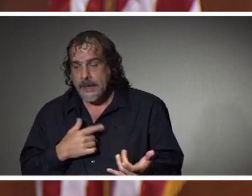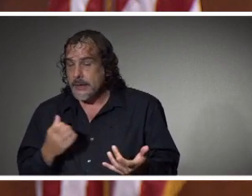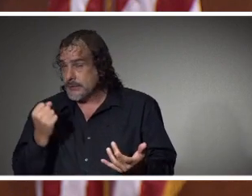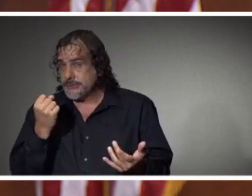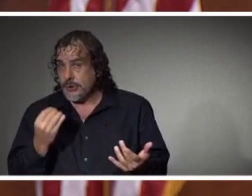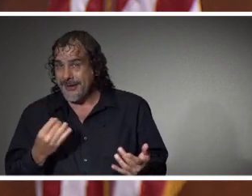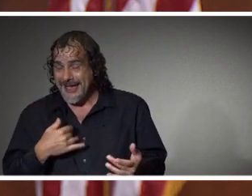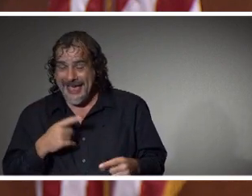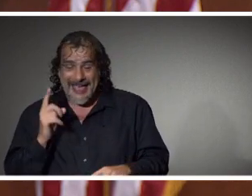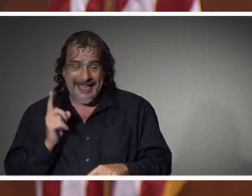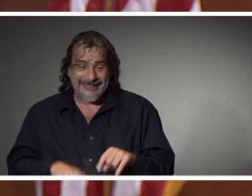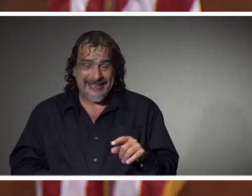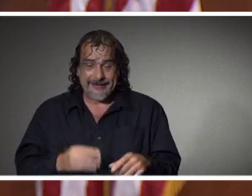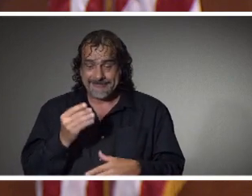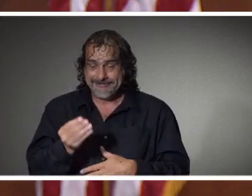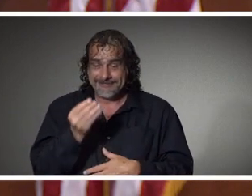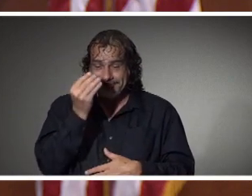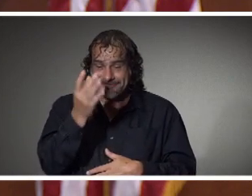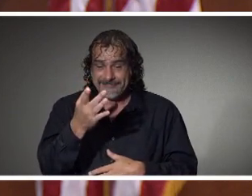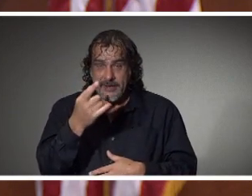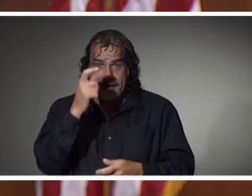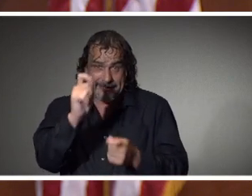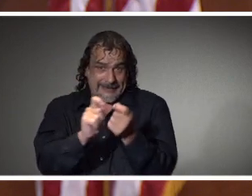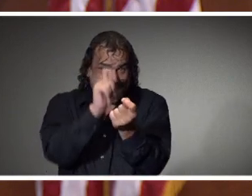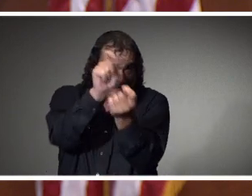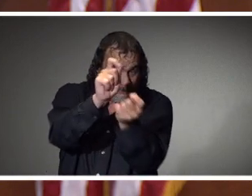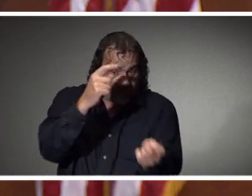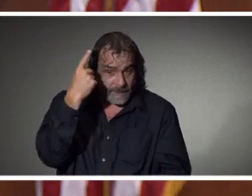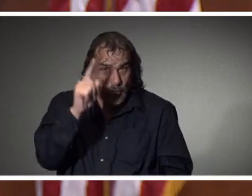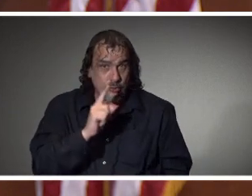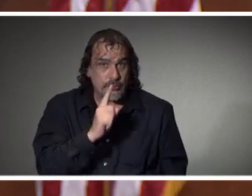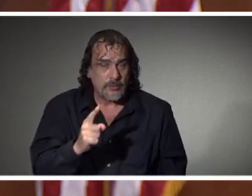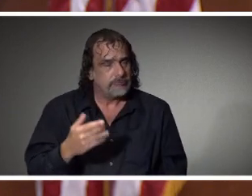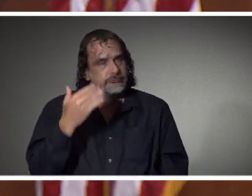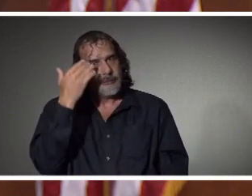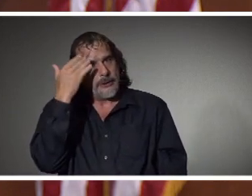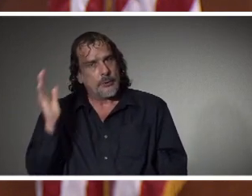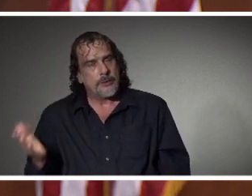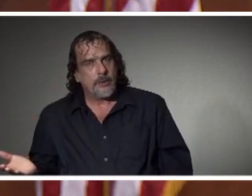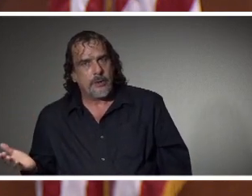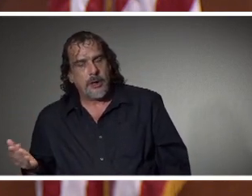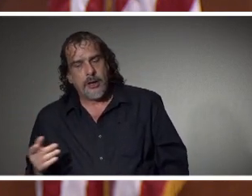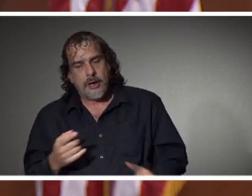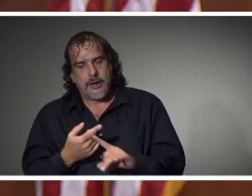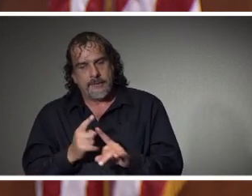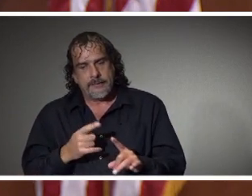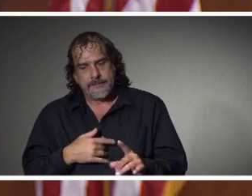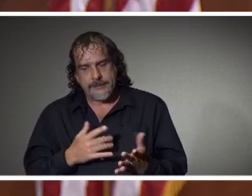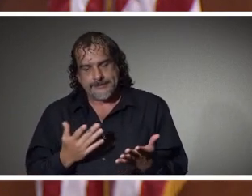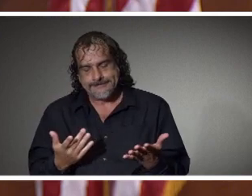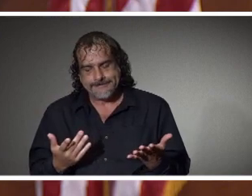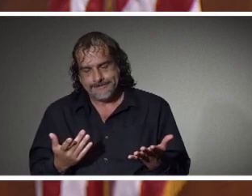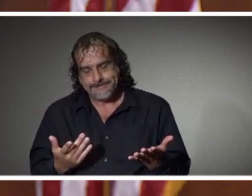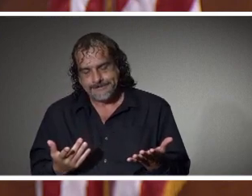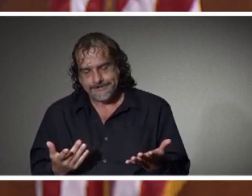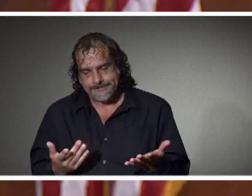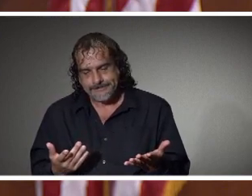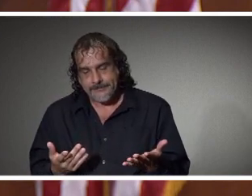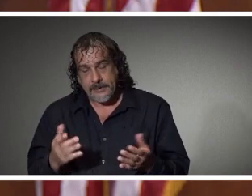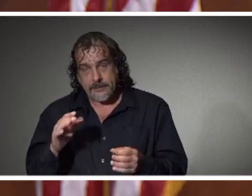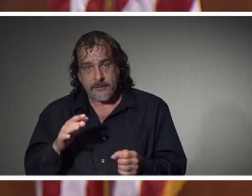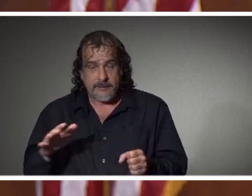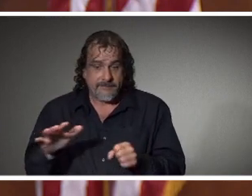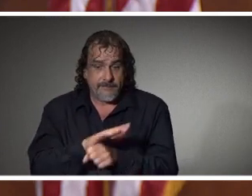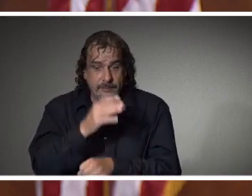can't give you any certainty. All I can tell you is, from a full disclosure standpoint, these are exactly